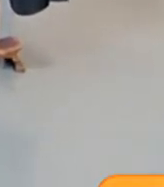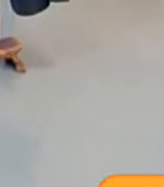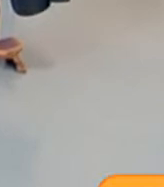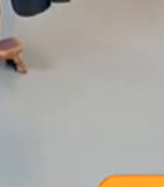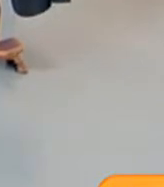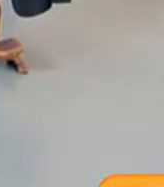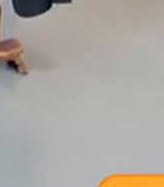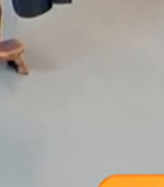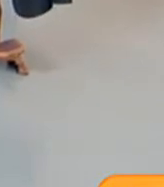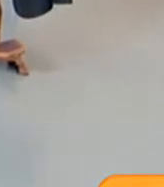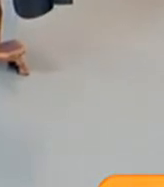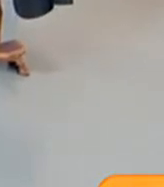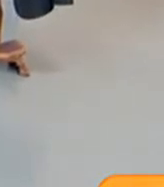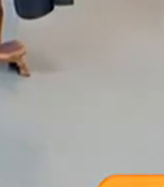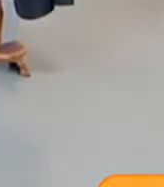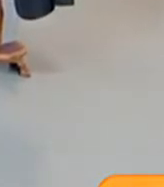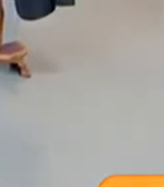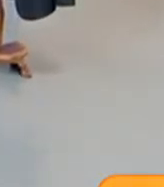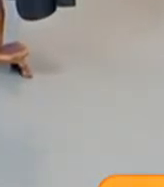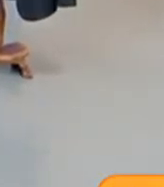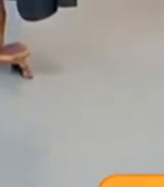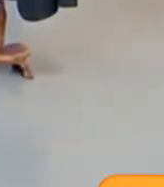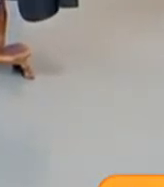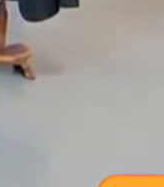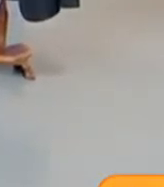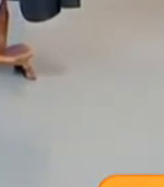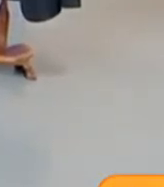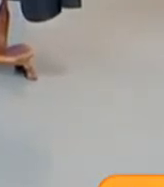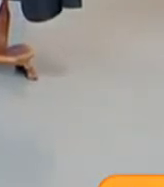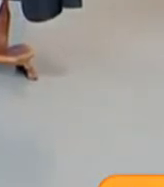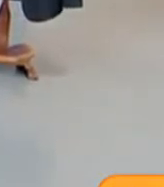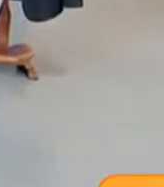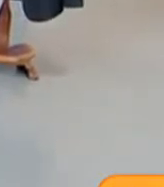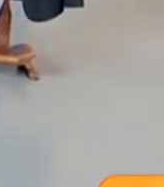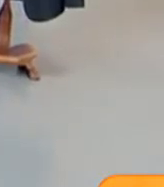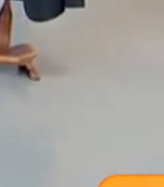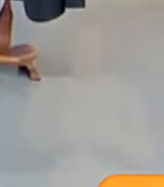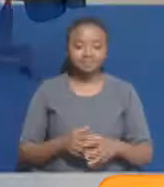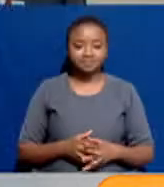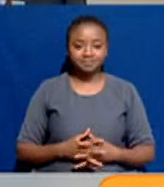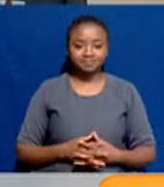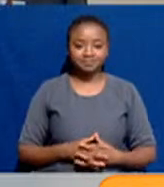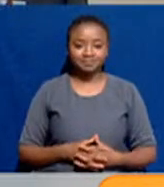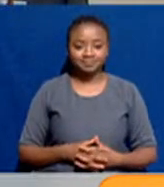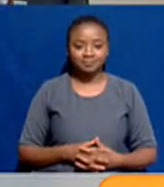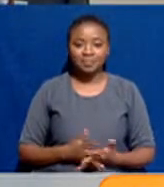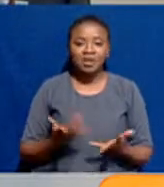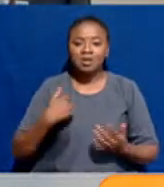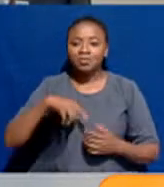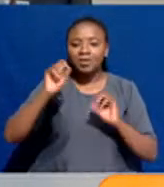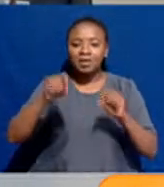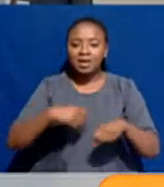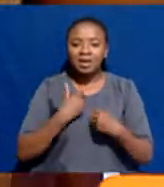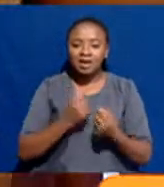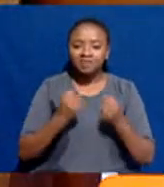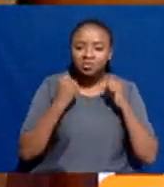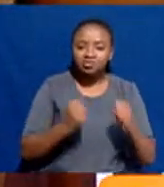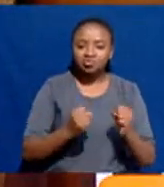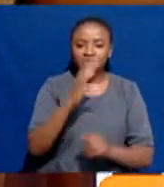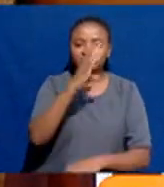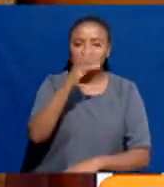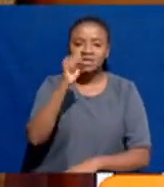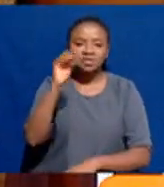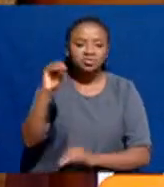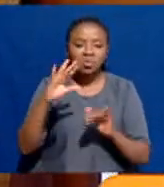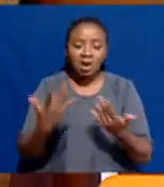Yeah. Dr. Ari, how do we get a more vibrant civil rights movement? Well, it's very robust, if